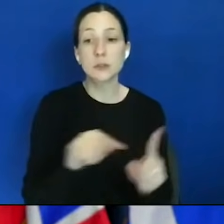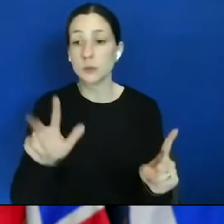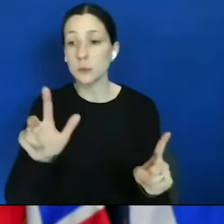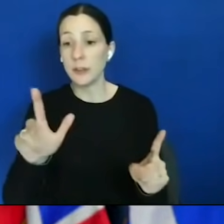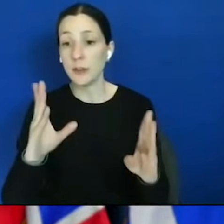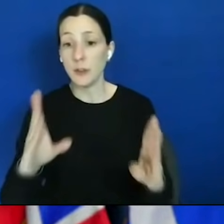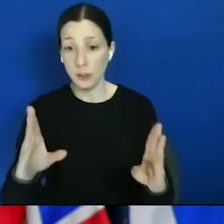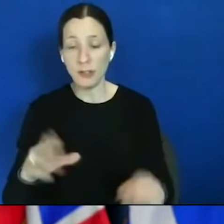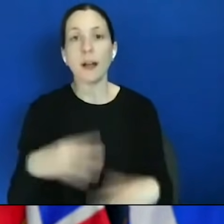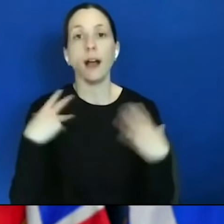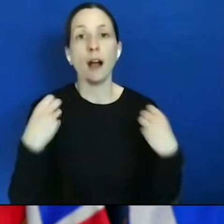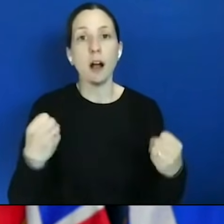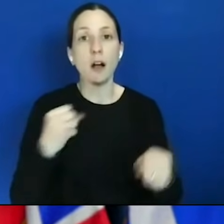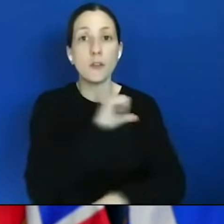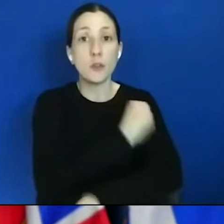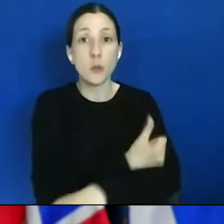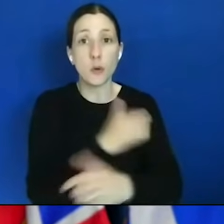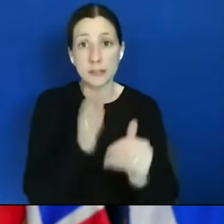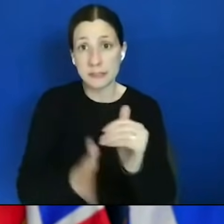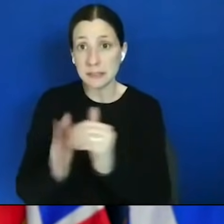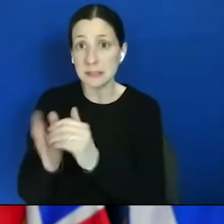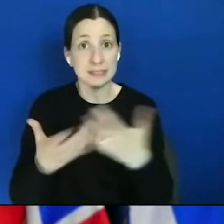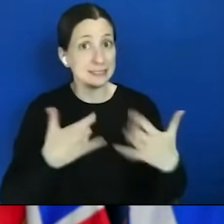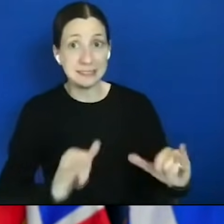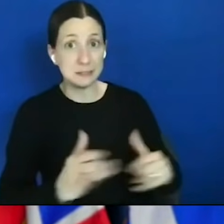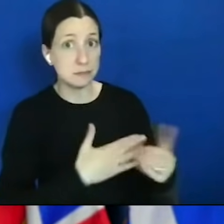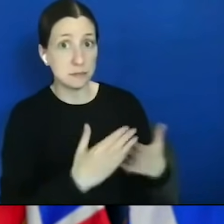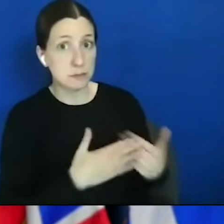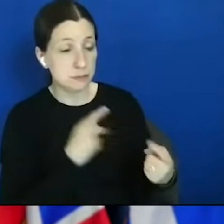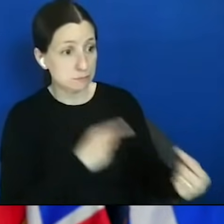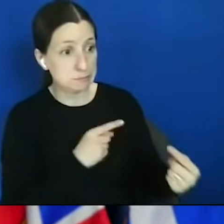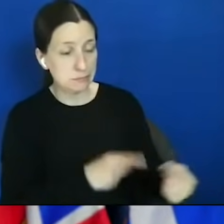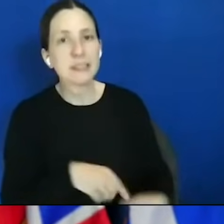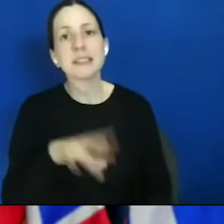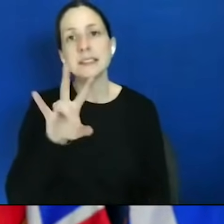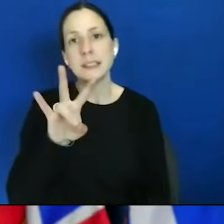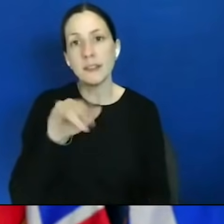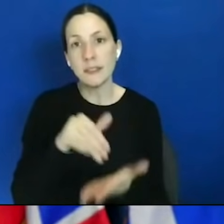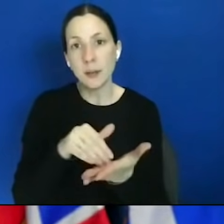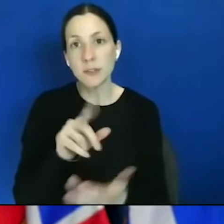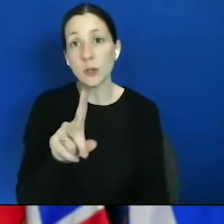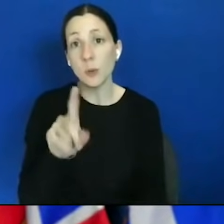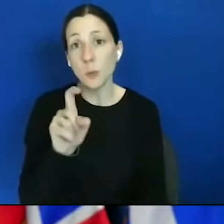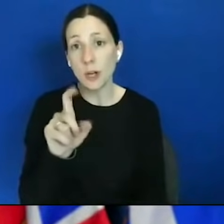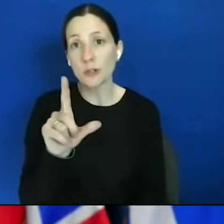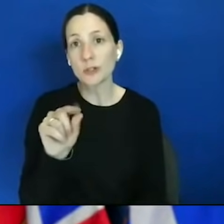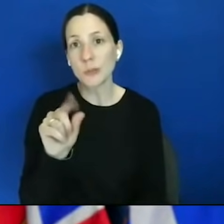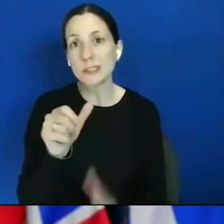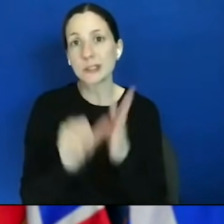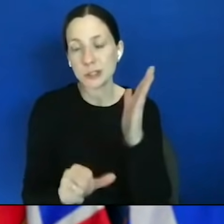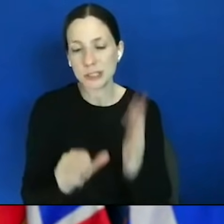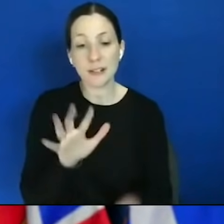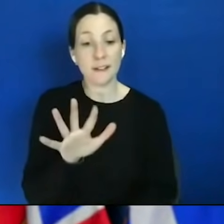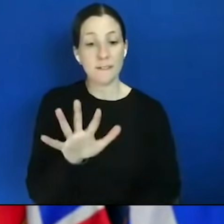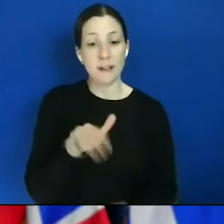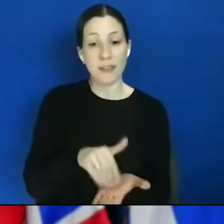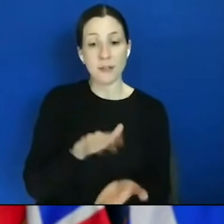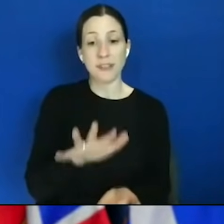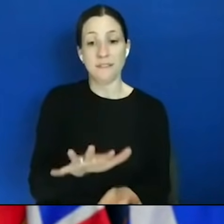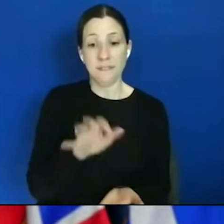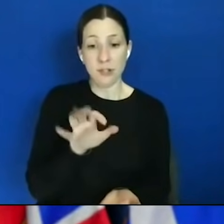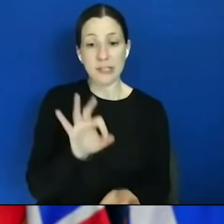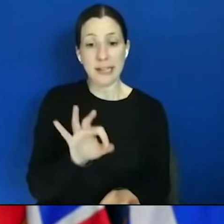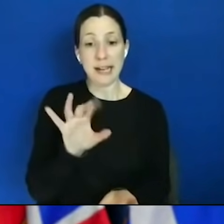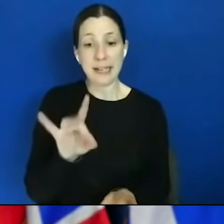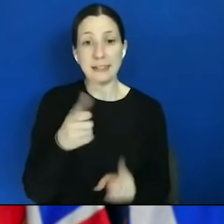23rd, health authorities completed, still, in spite of that, 7,120 surgeries, of which 5,598 were